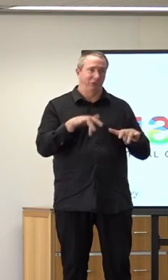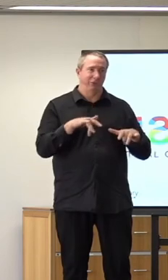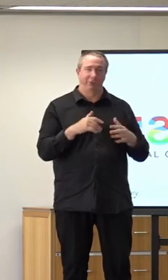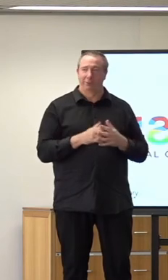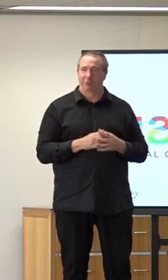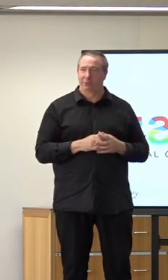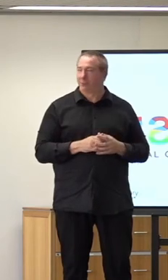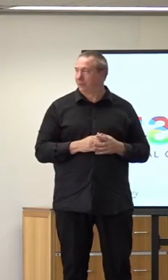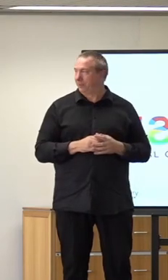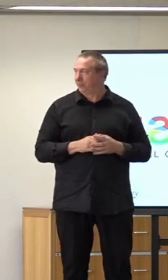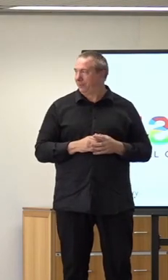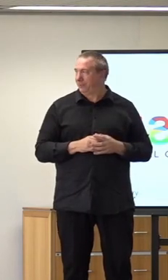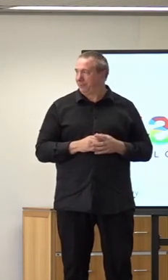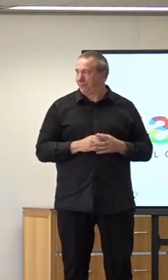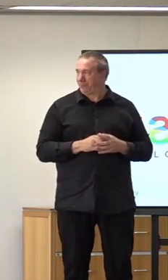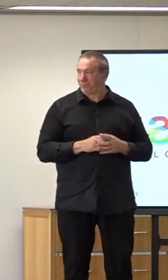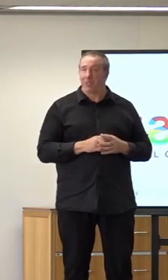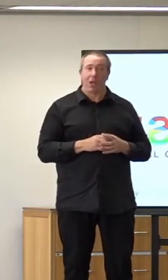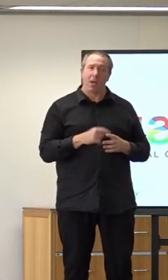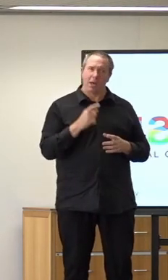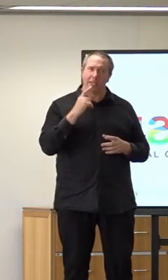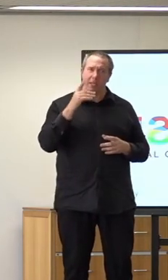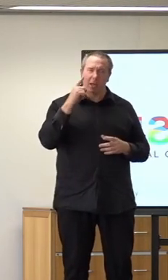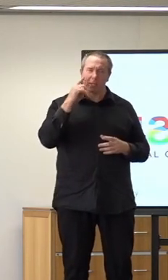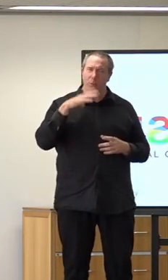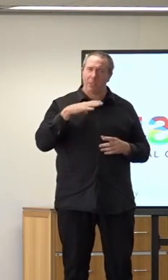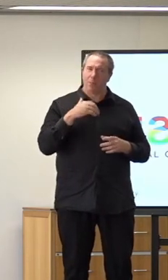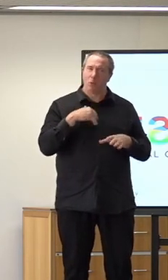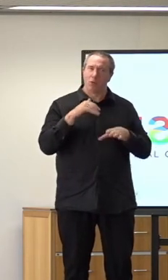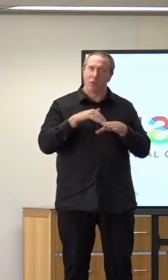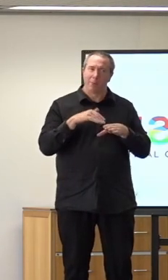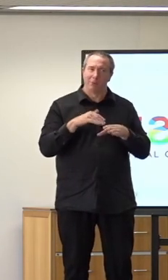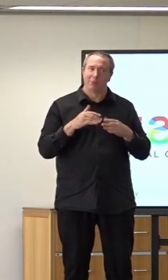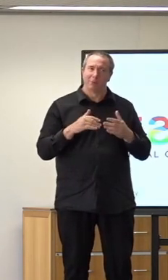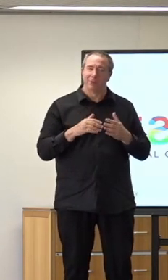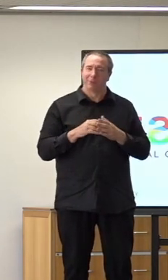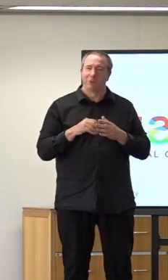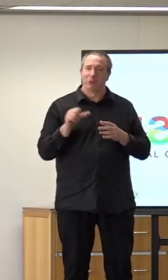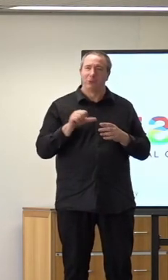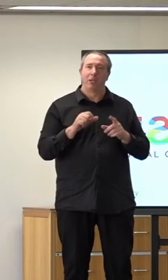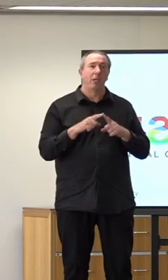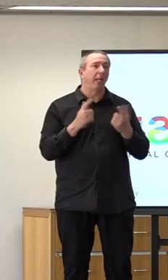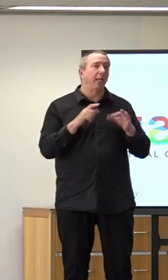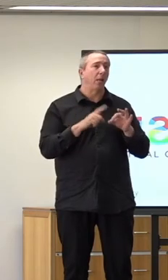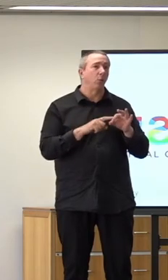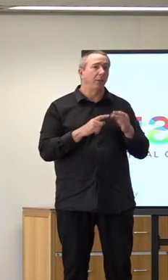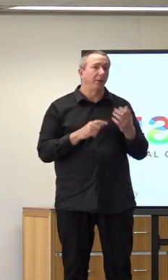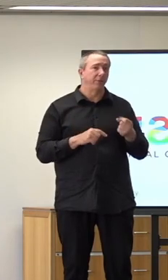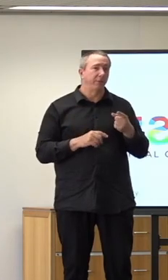I think we need to get in more trouble generally would be my call. Does anyone else have a question?